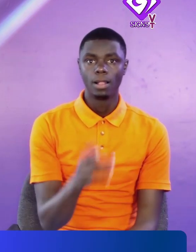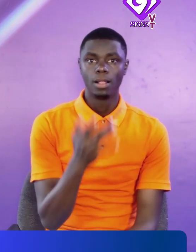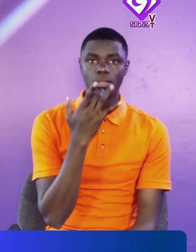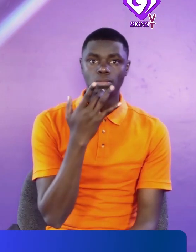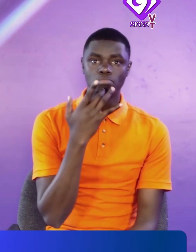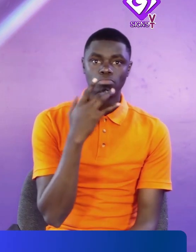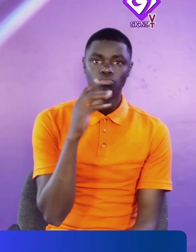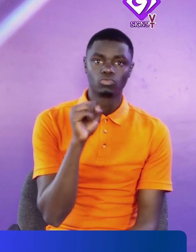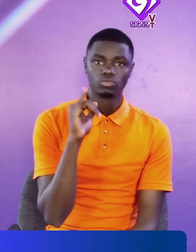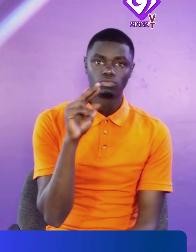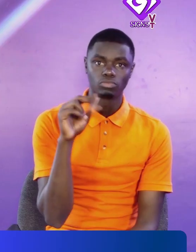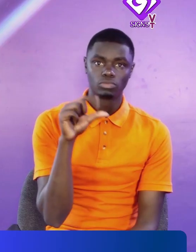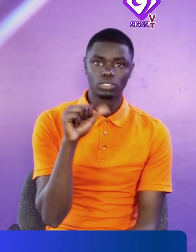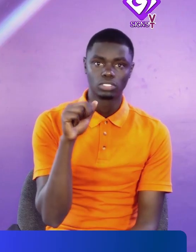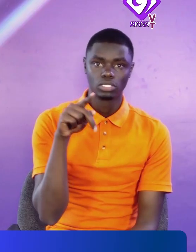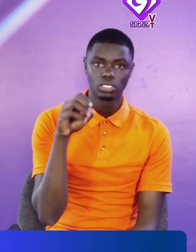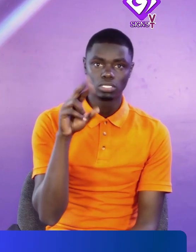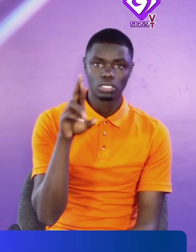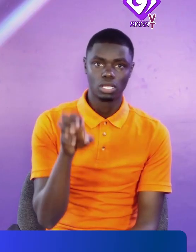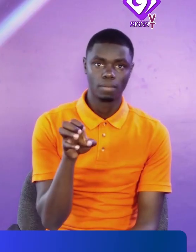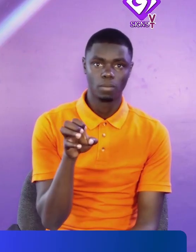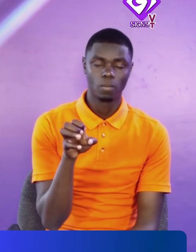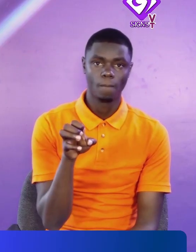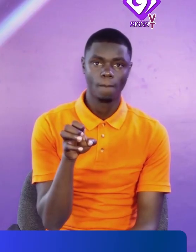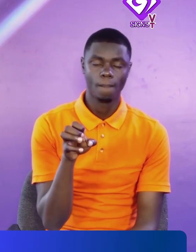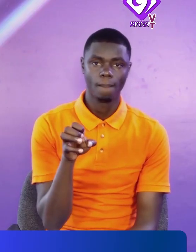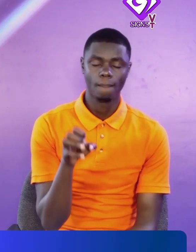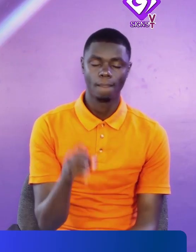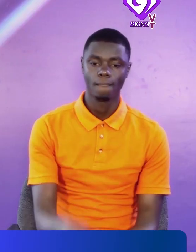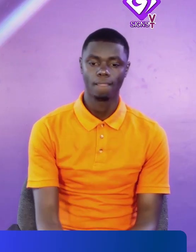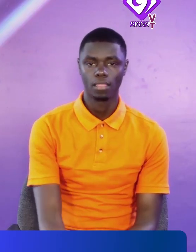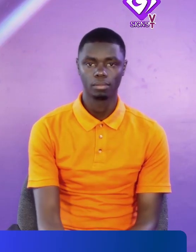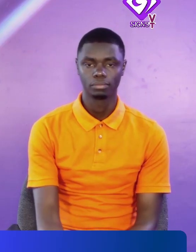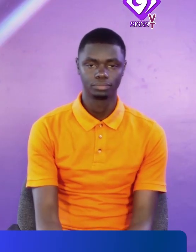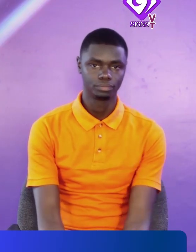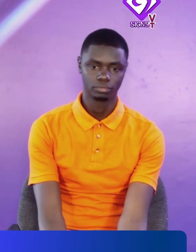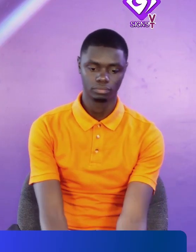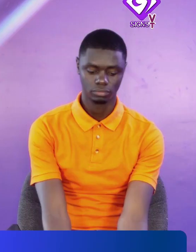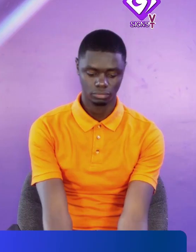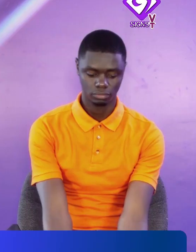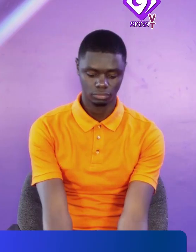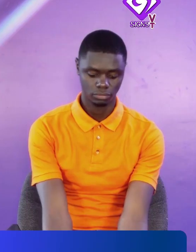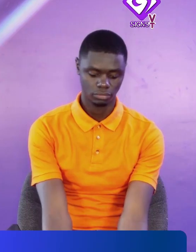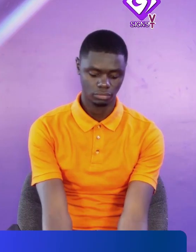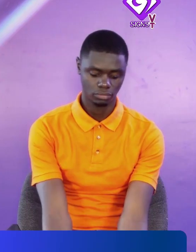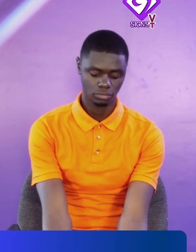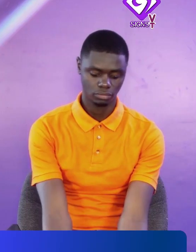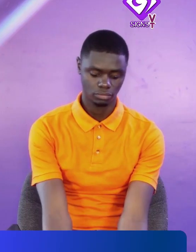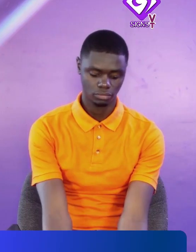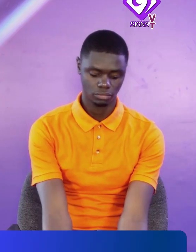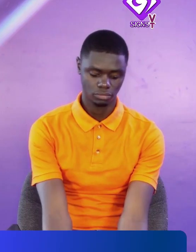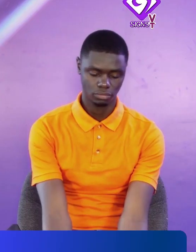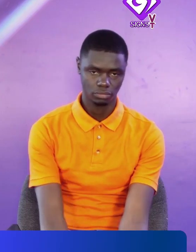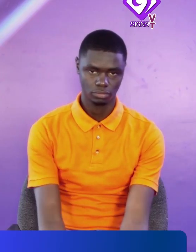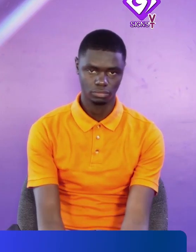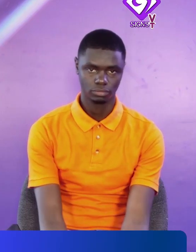Na sasa Red Bull walileta upgrade pale Monza, ndio zimewasaidia kushinda Monza, na wakaconfirm Monza was